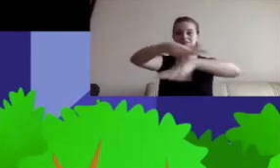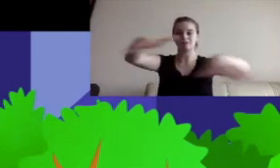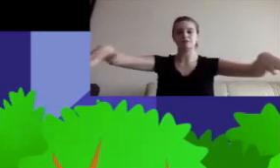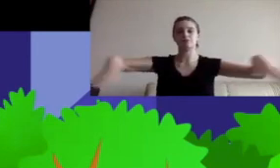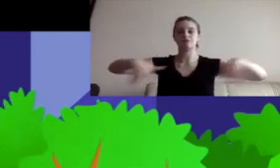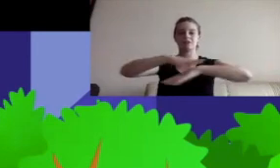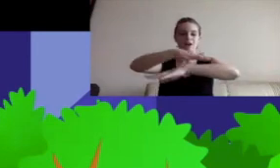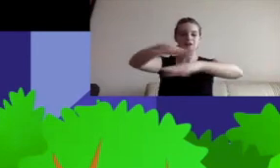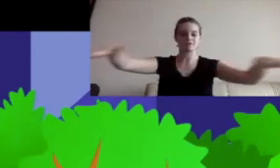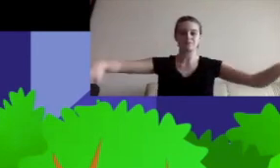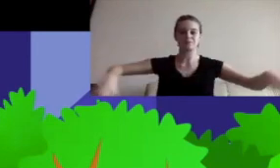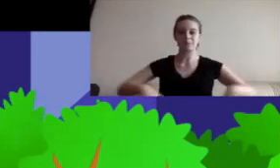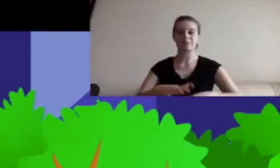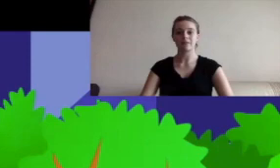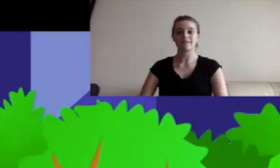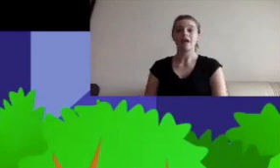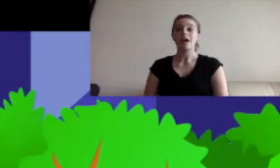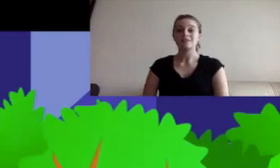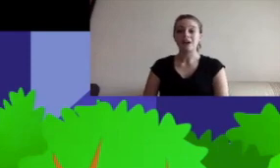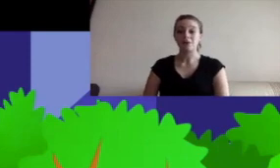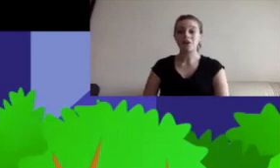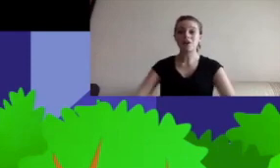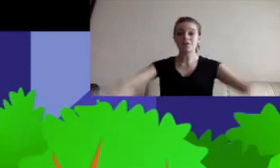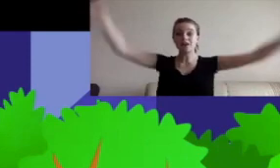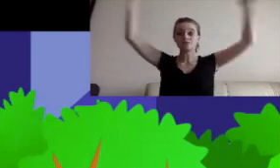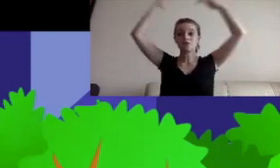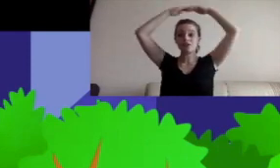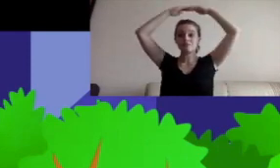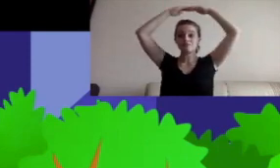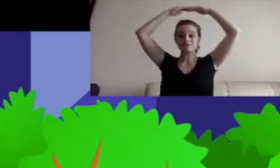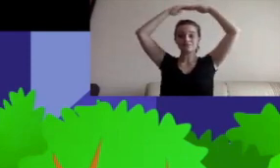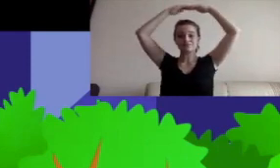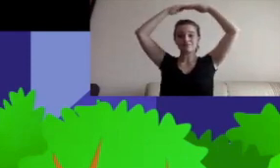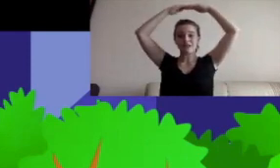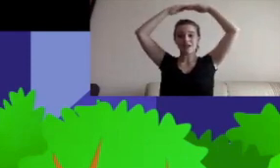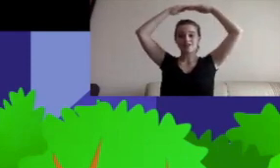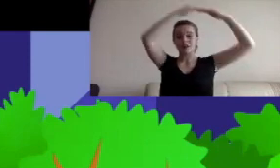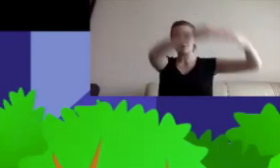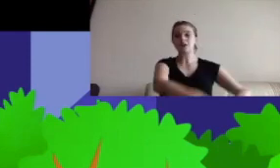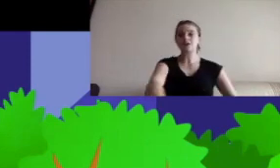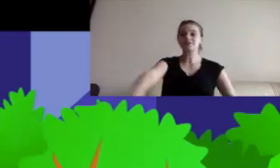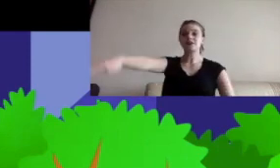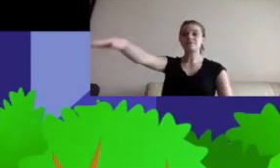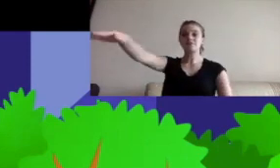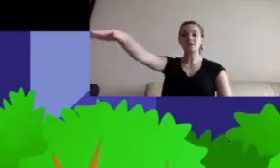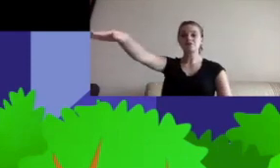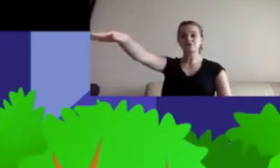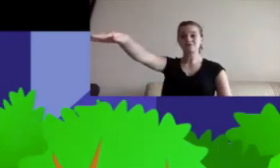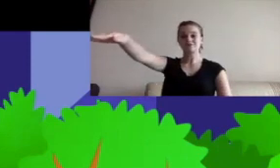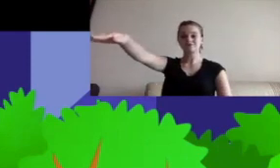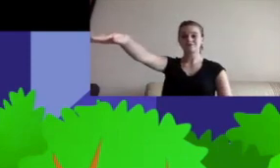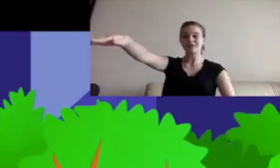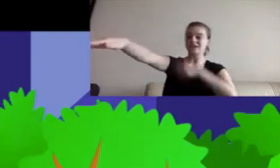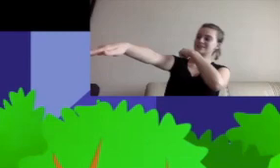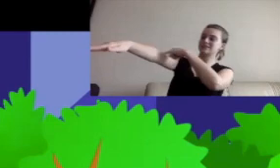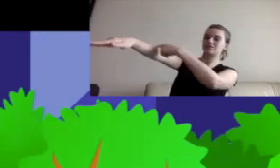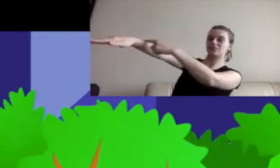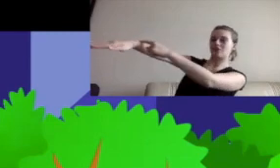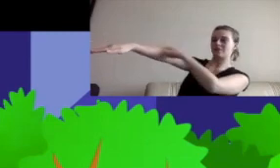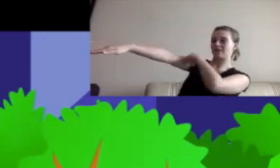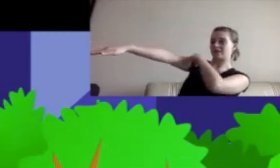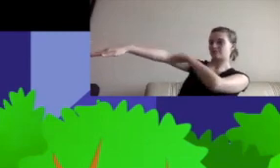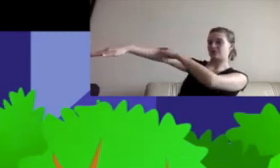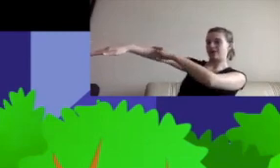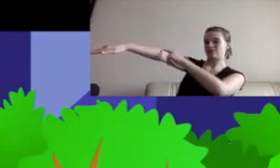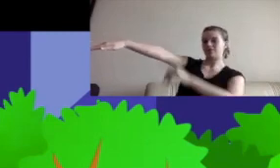it's for green grass now on that tree there was a branch stick